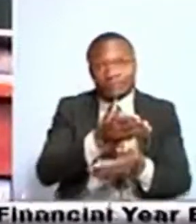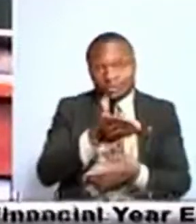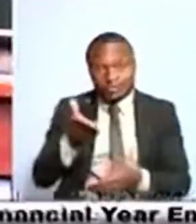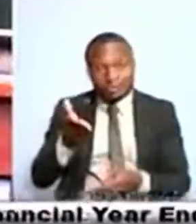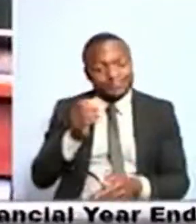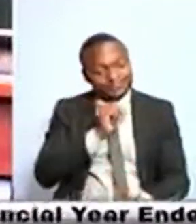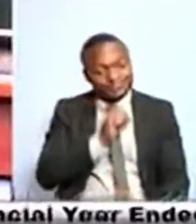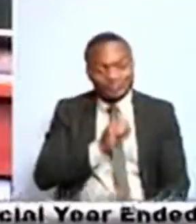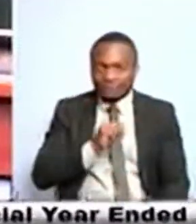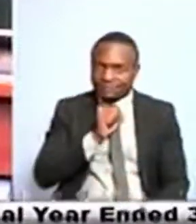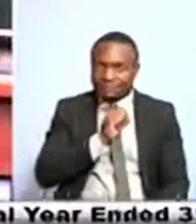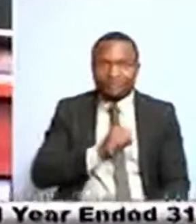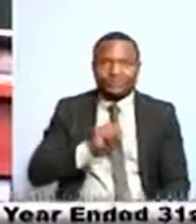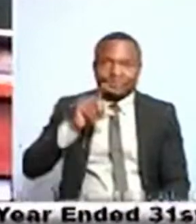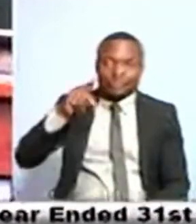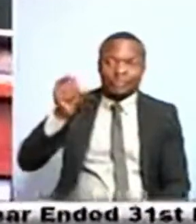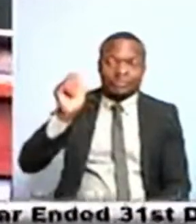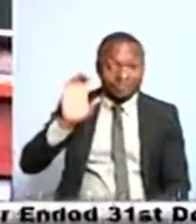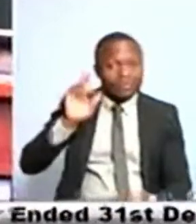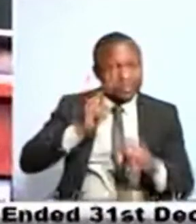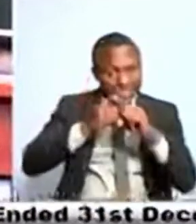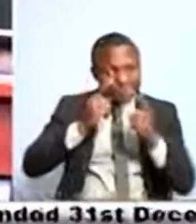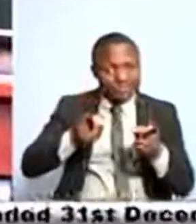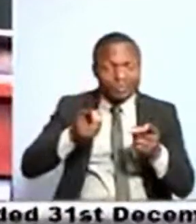Committee, but I think going forward,